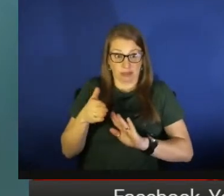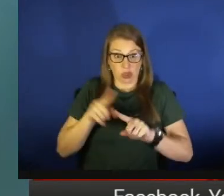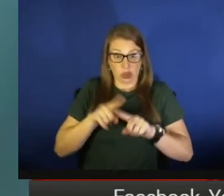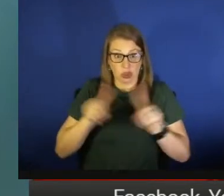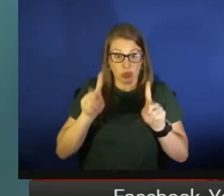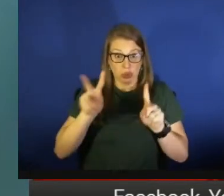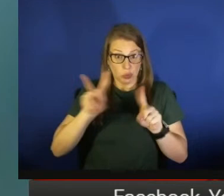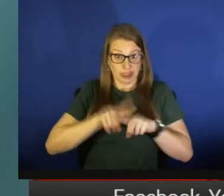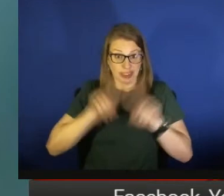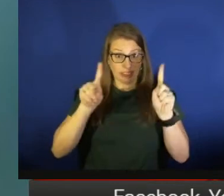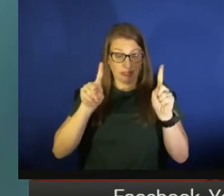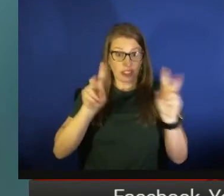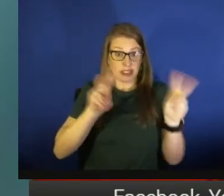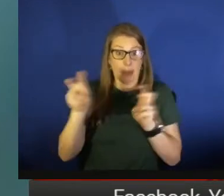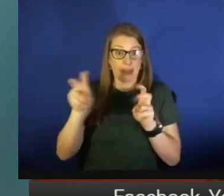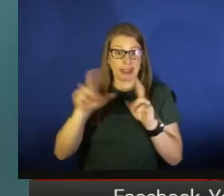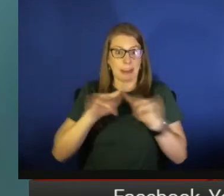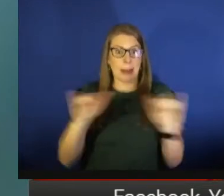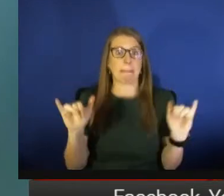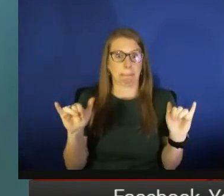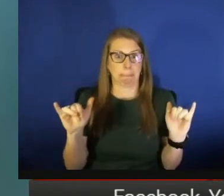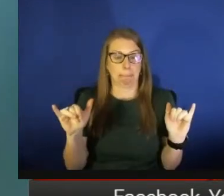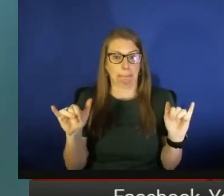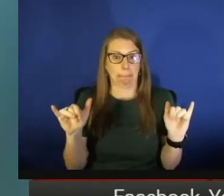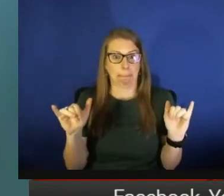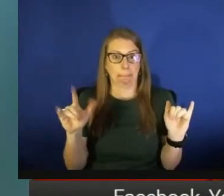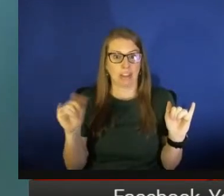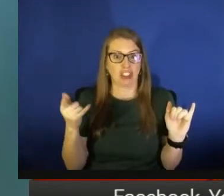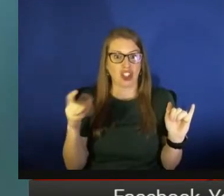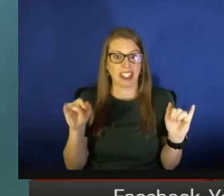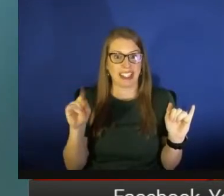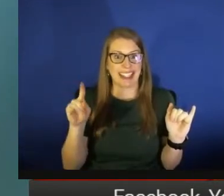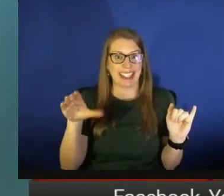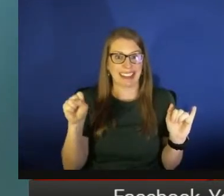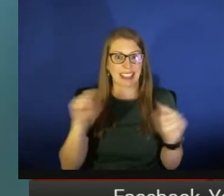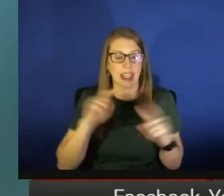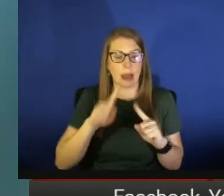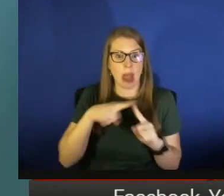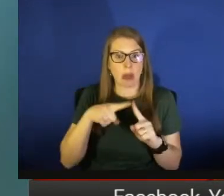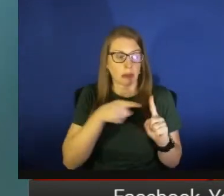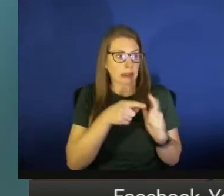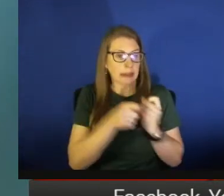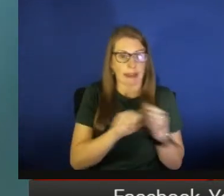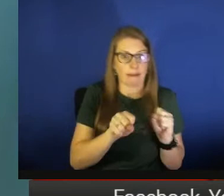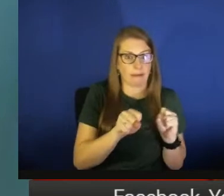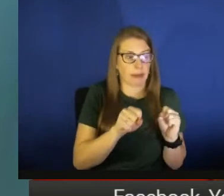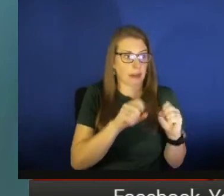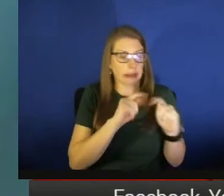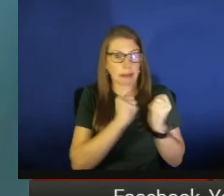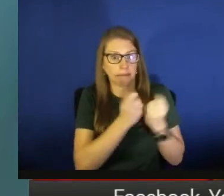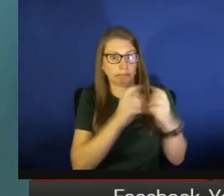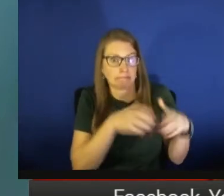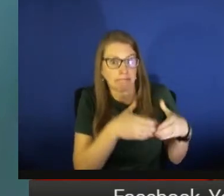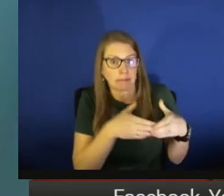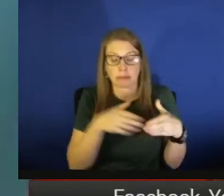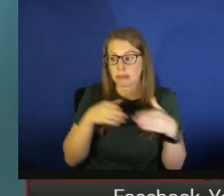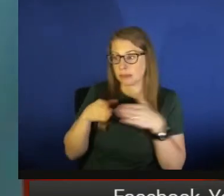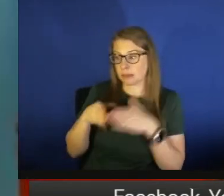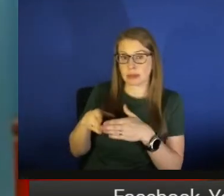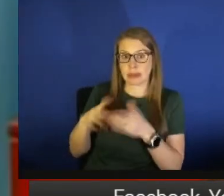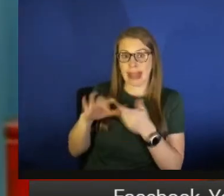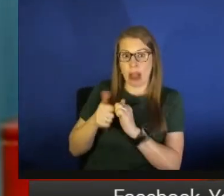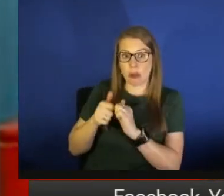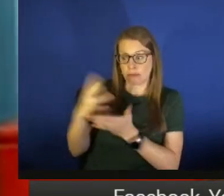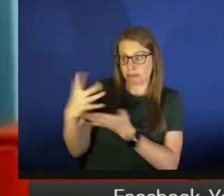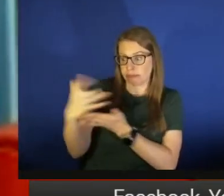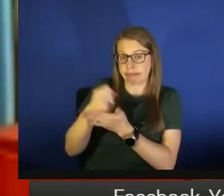topics simultaneously, right? It was logistics about keeping our crew safe, and logistics about how to get